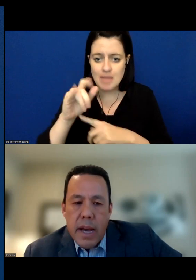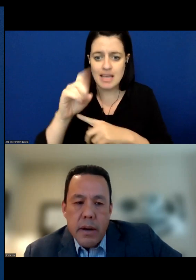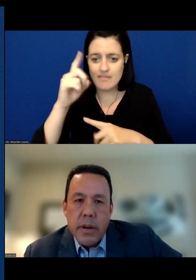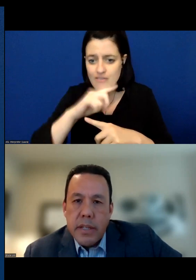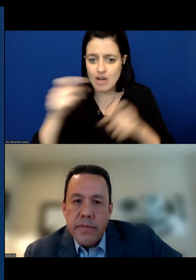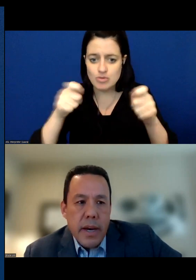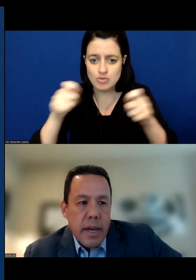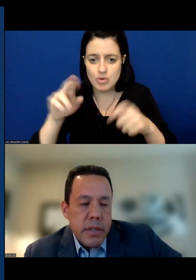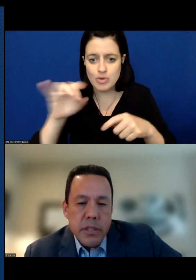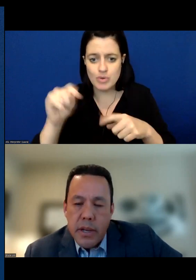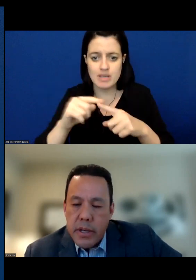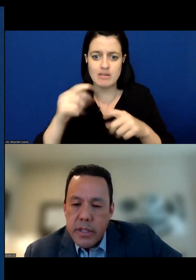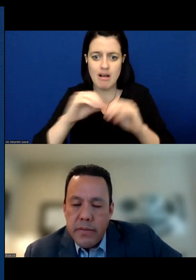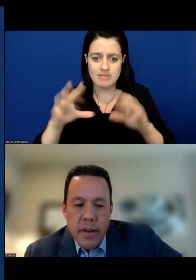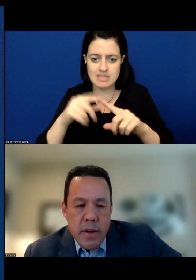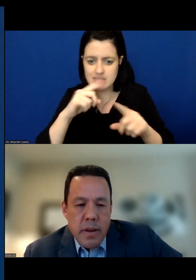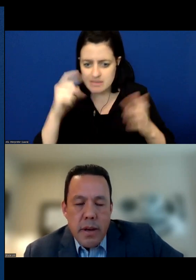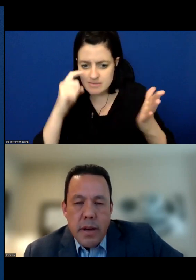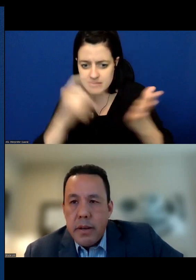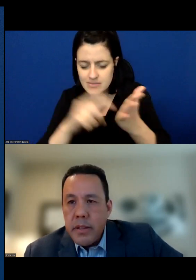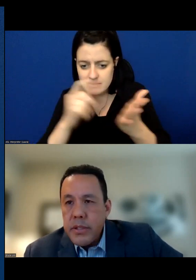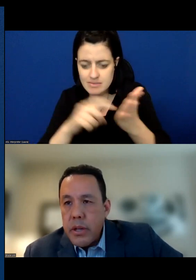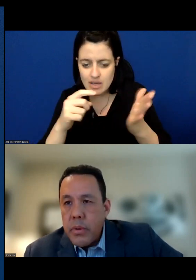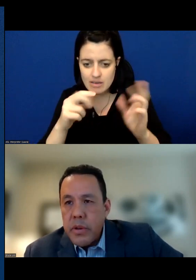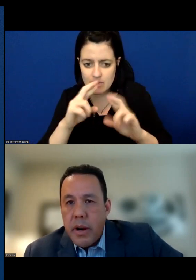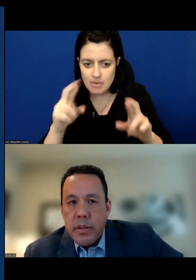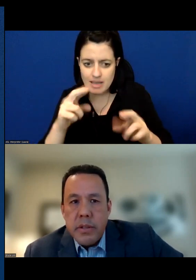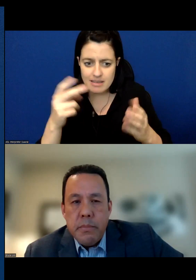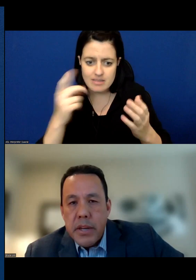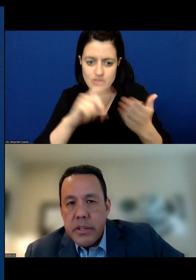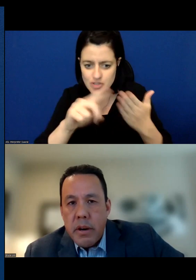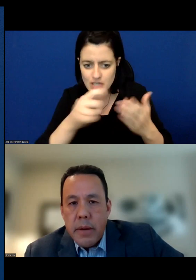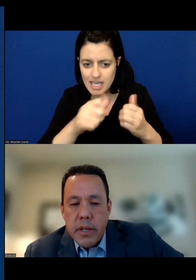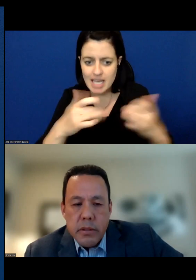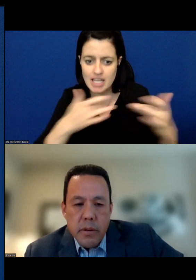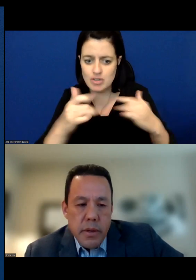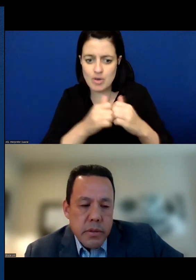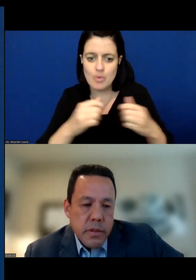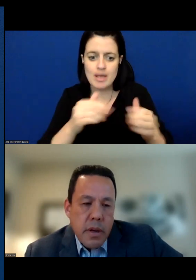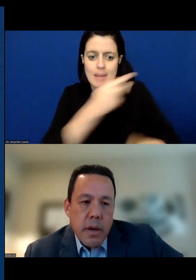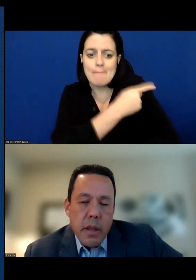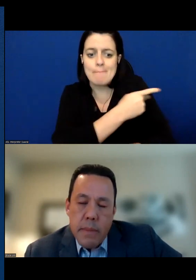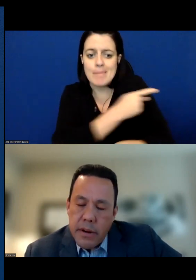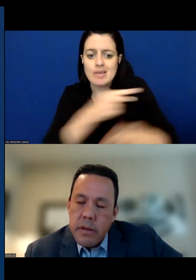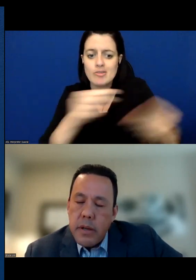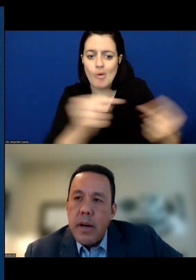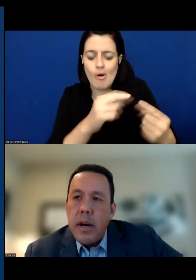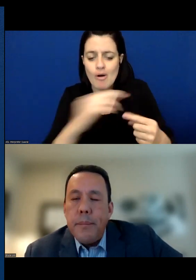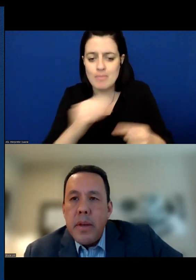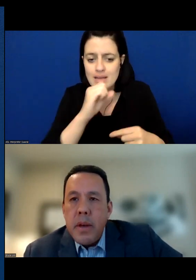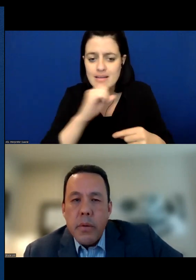the ground to identify potential areas of concerns with regards to patient harm and elder abuse, the